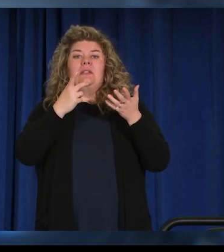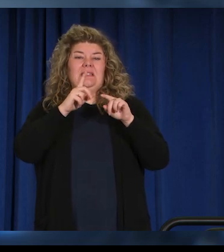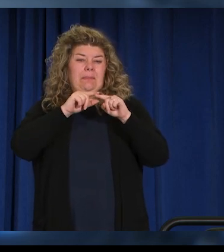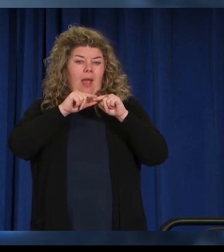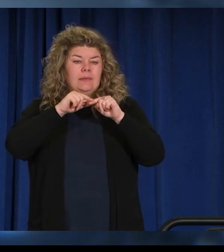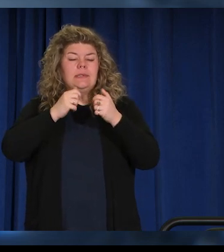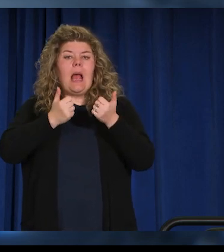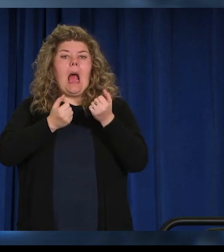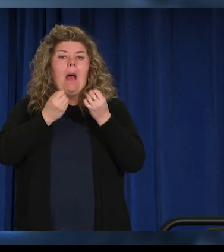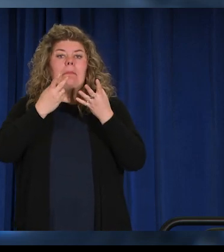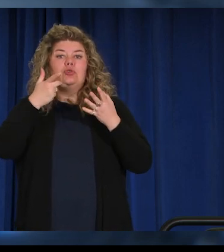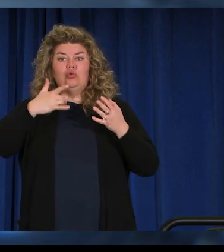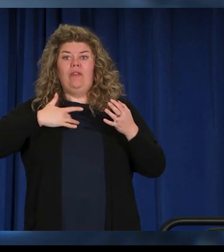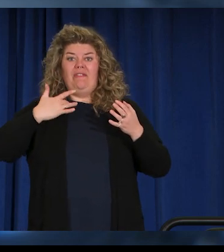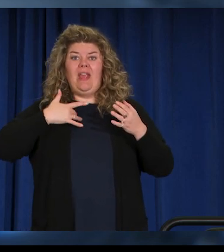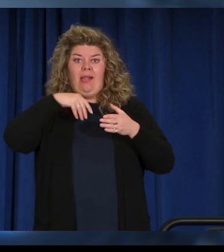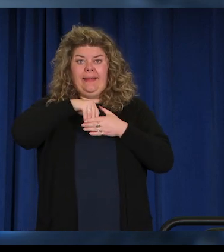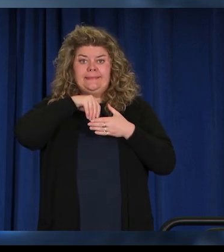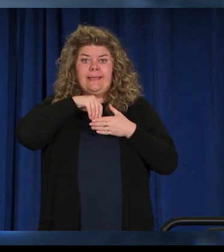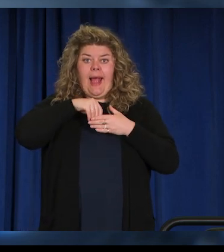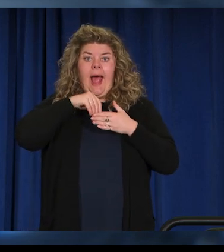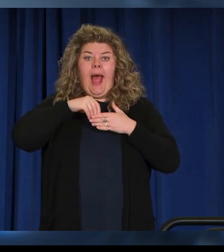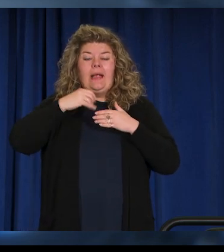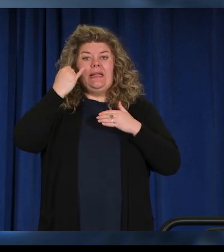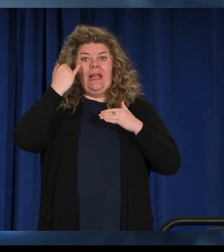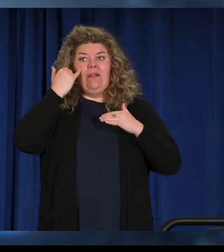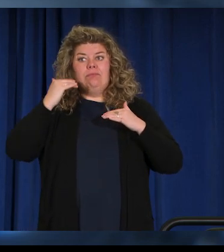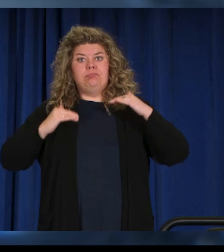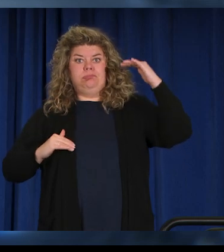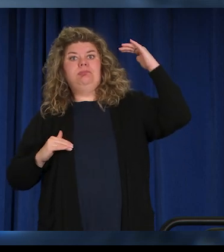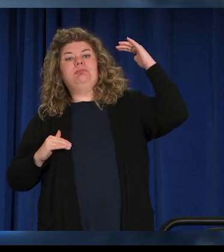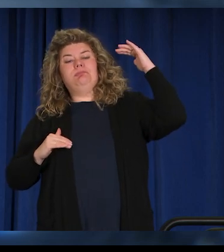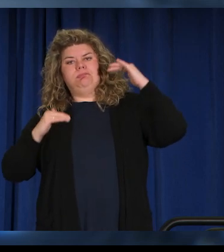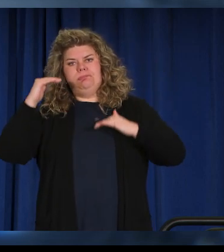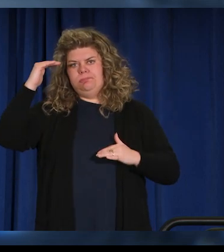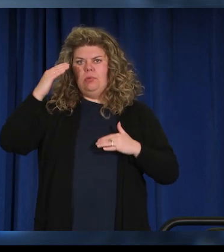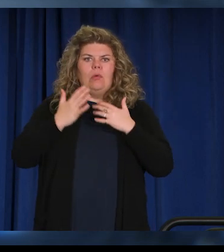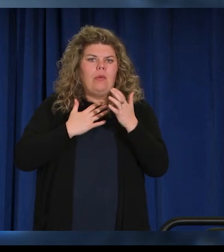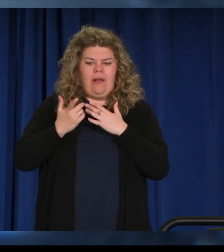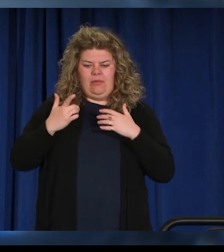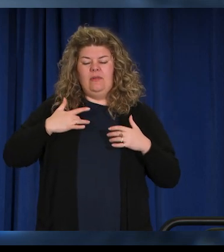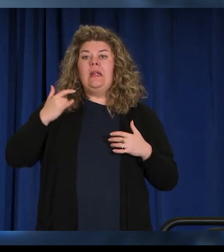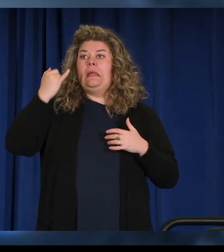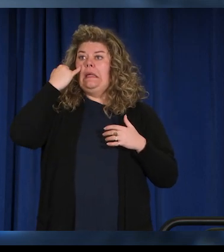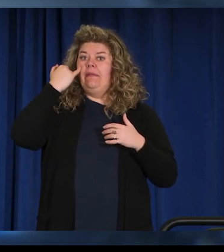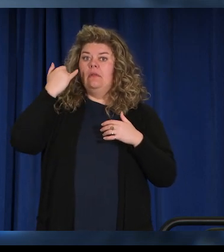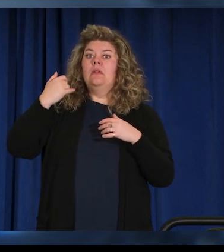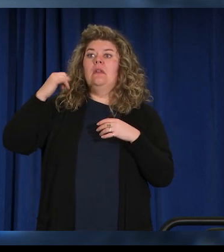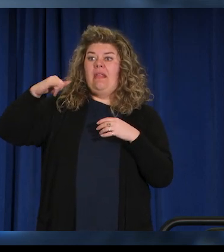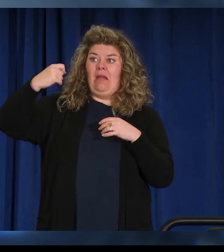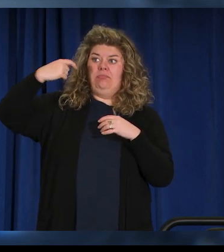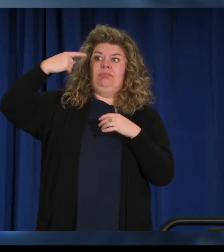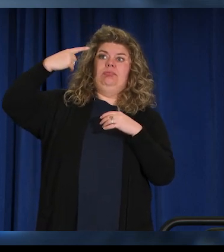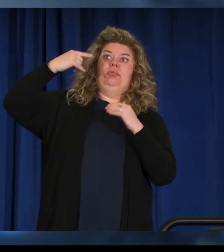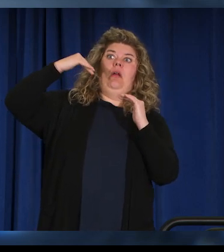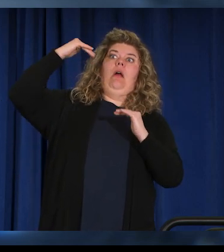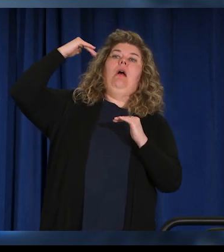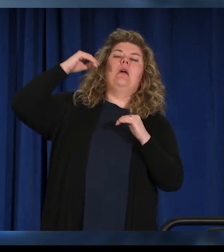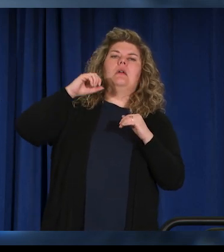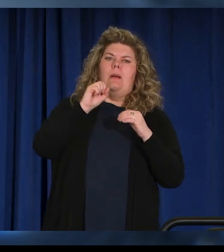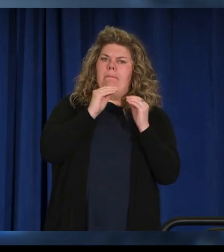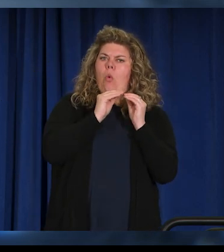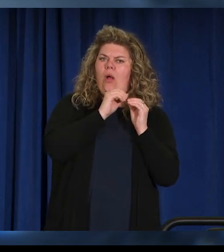and sensory overload that someone is experiencing. So those who are more sensitive to sensory inputs or are more